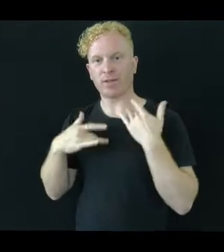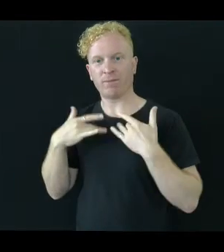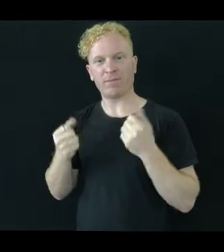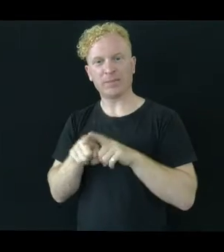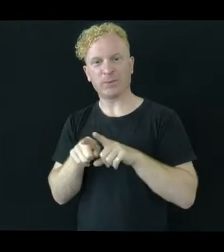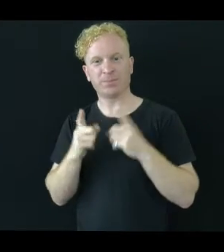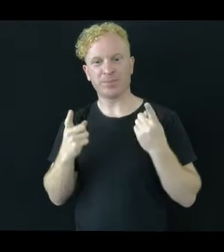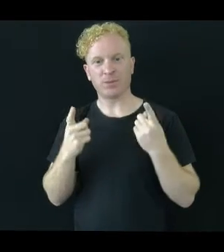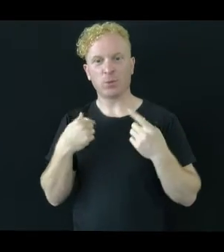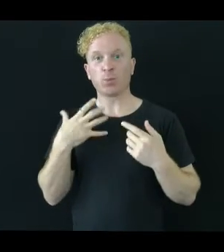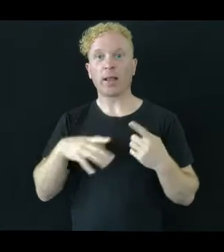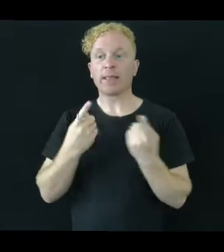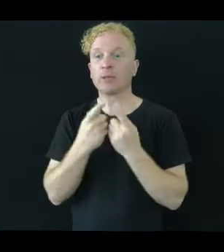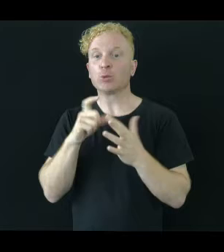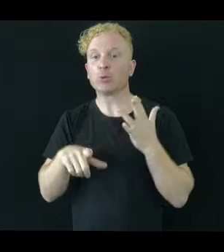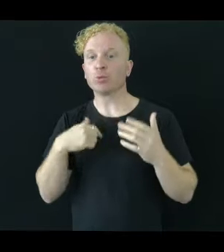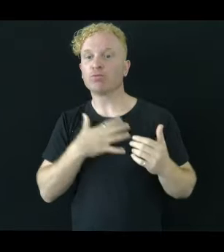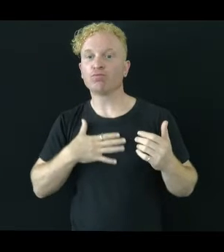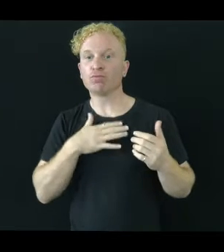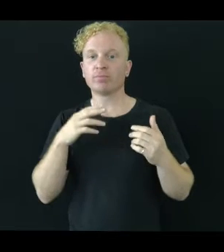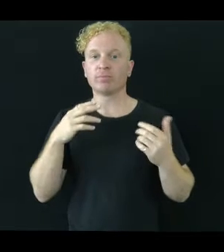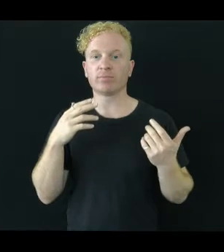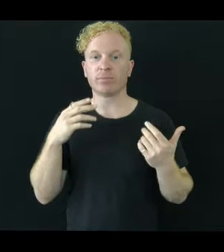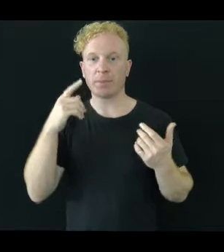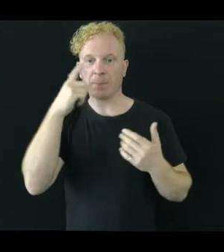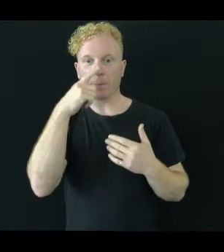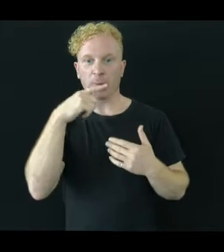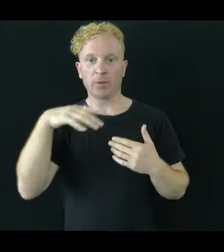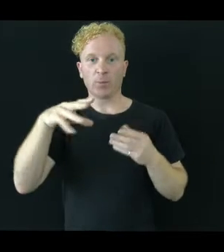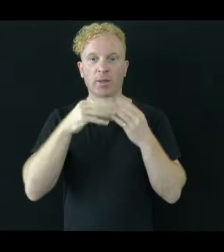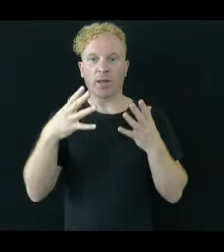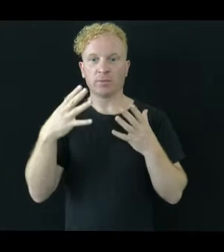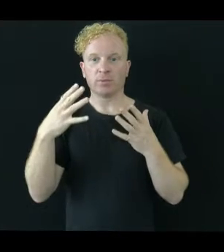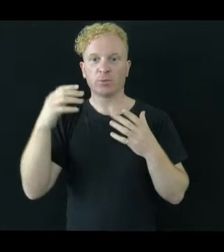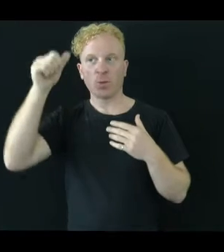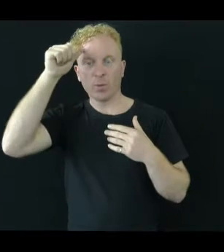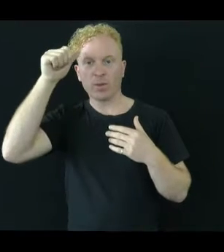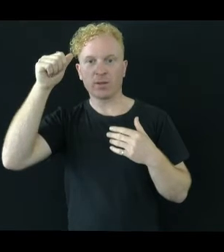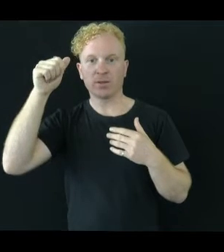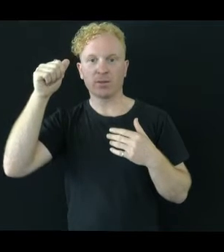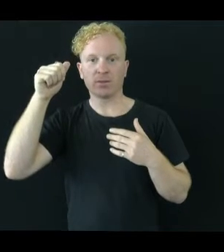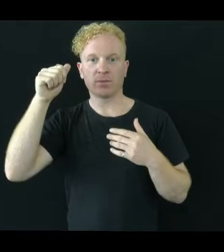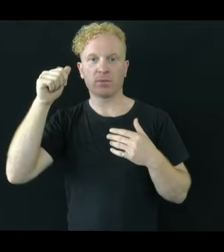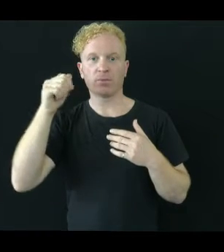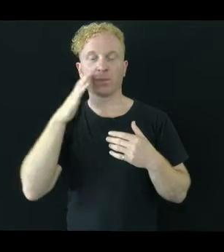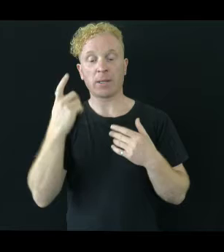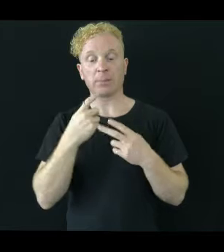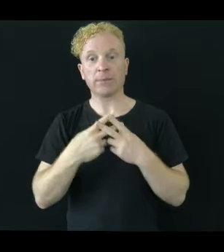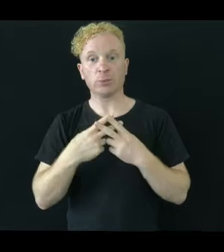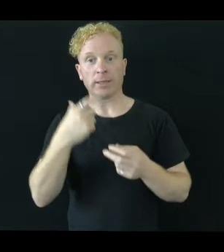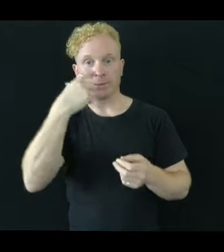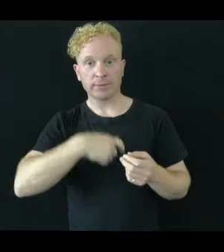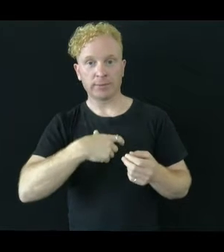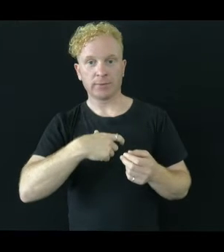a private life and to do things that you want to do without other people having to know about them. And I think when it comes